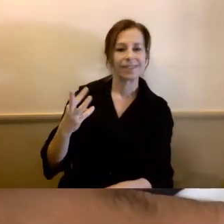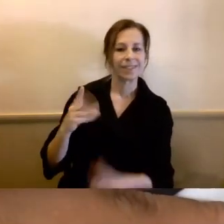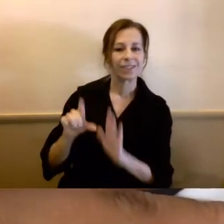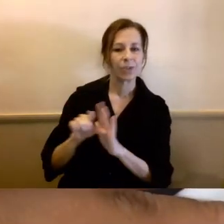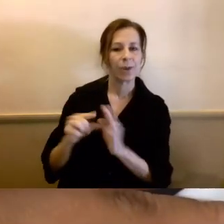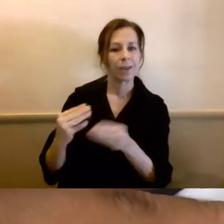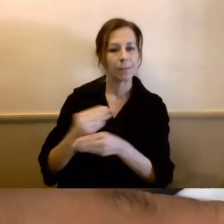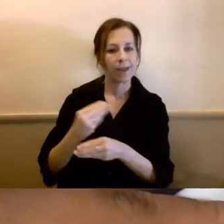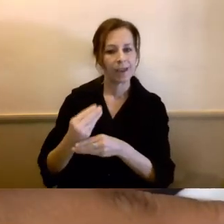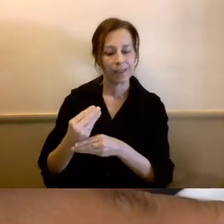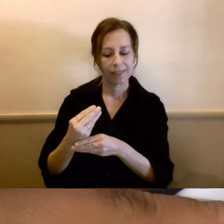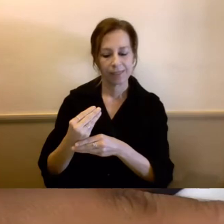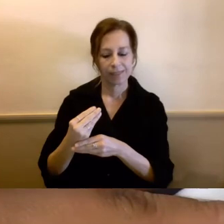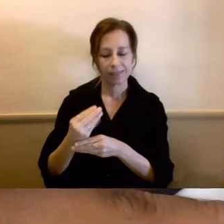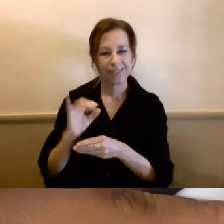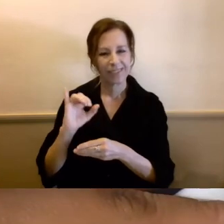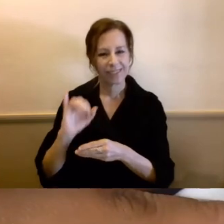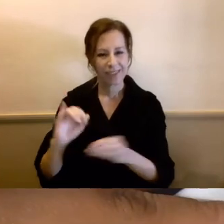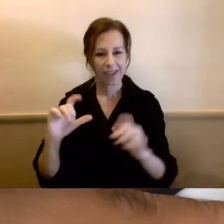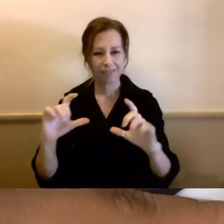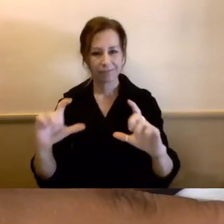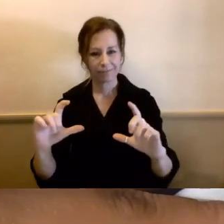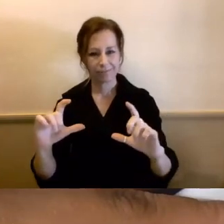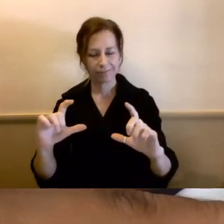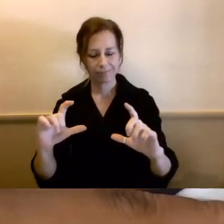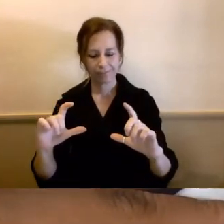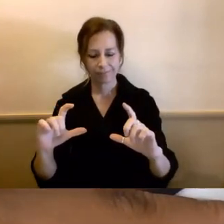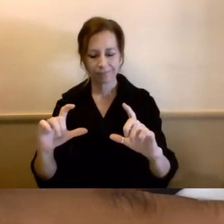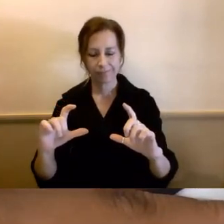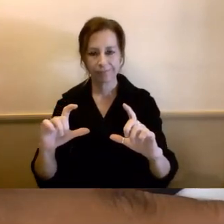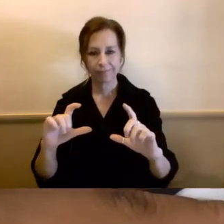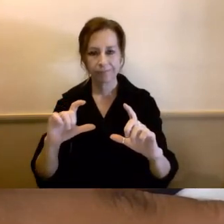math, this notation right here,